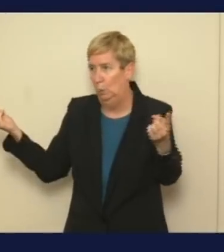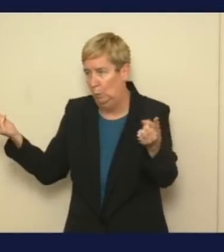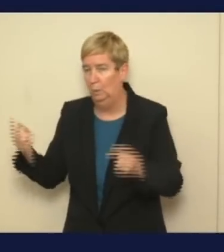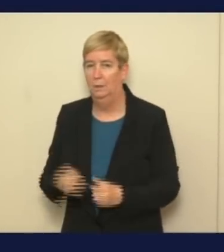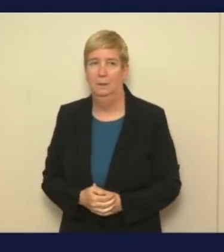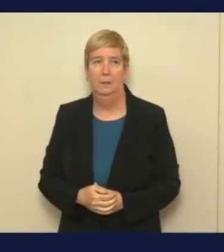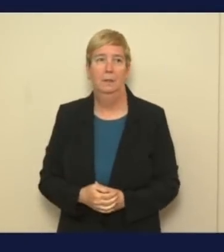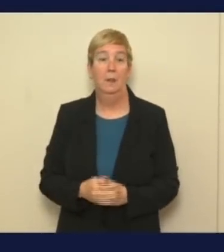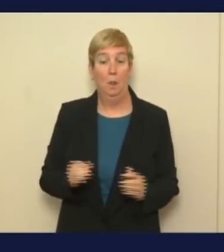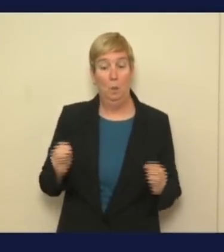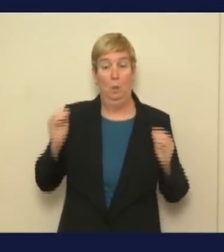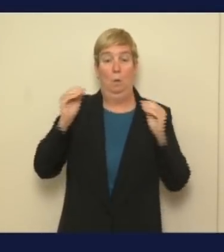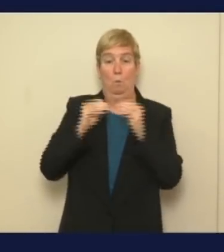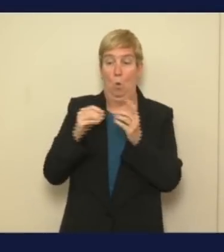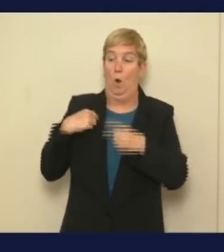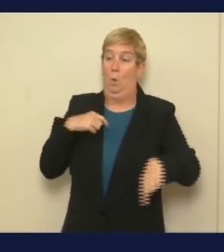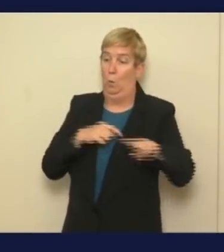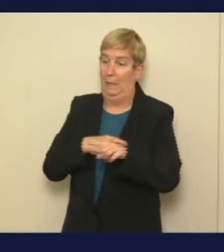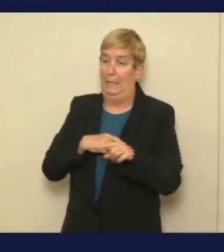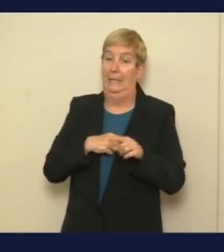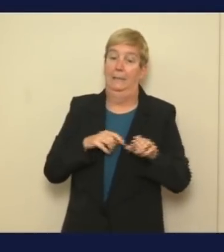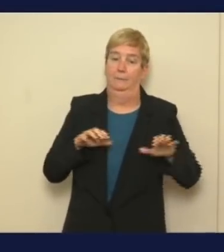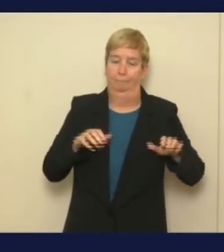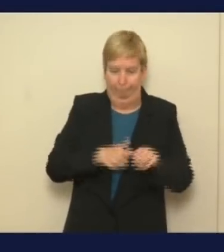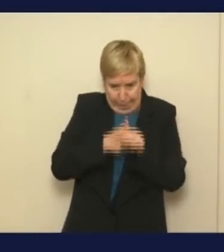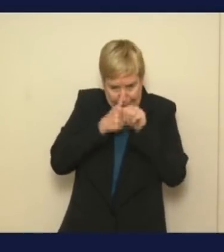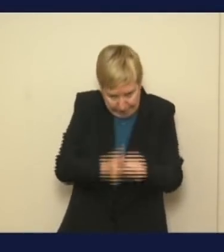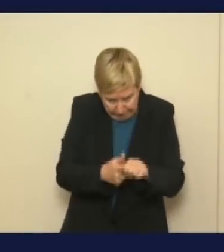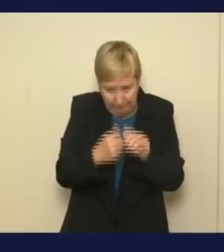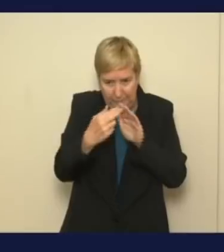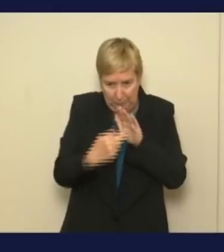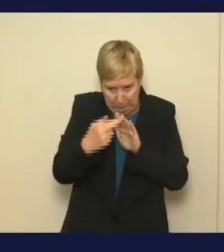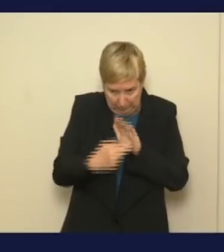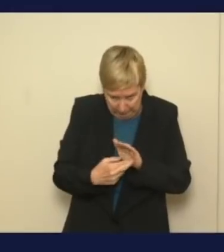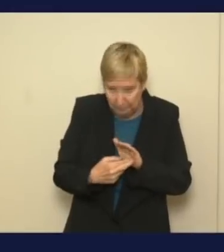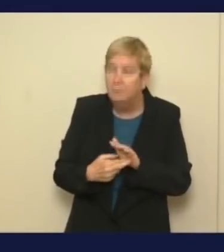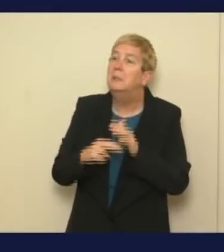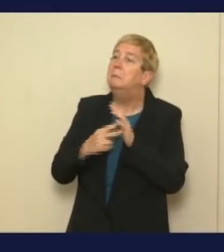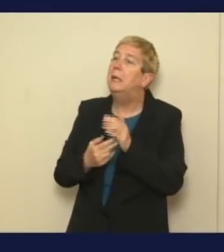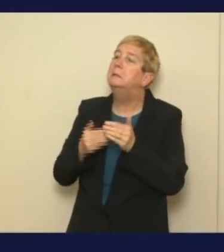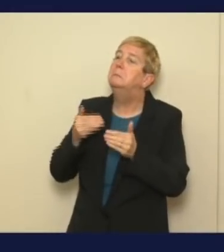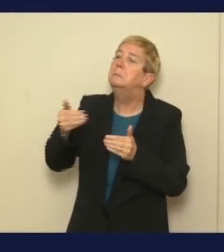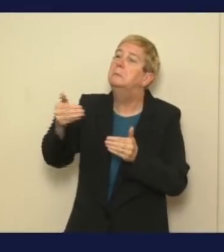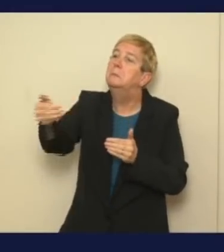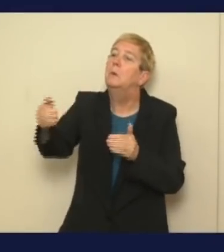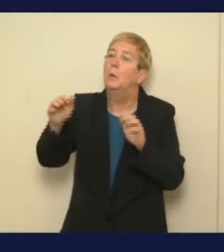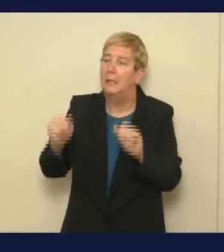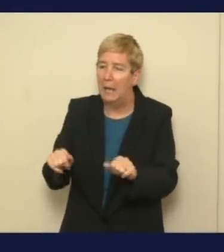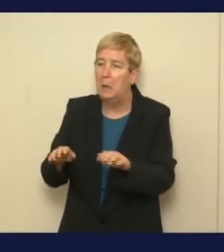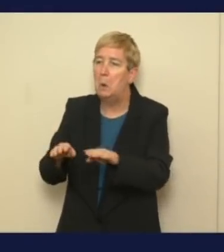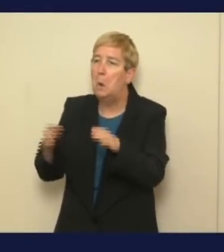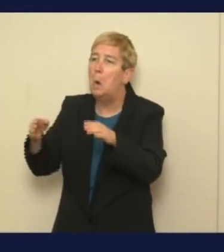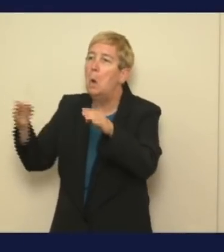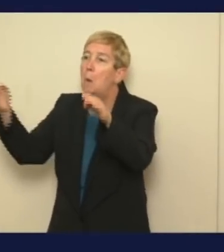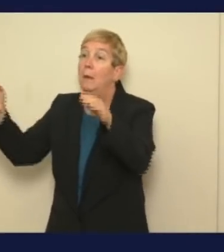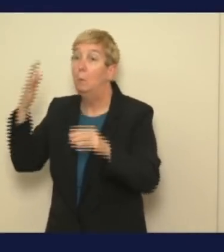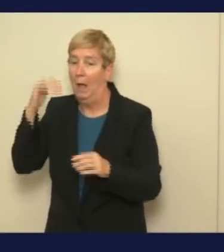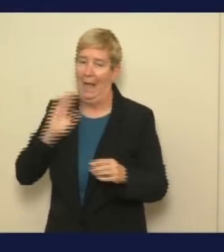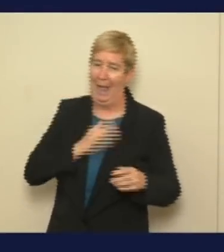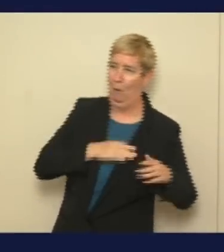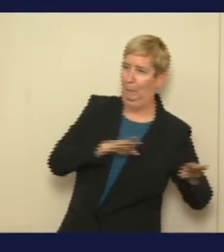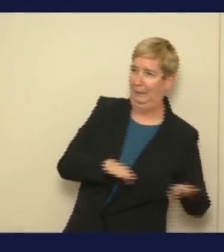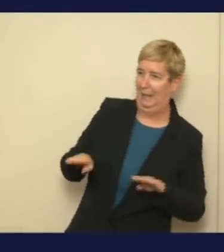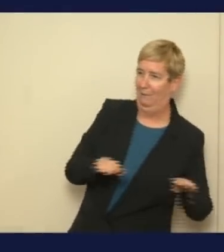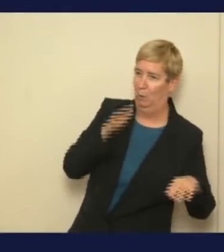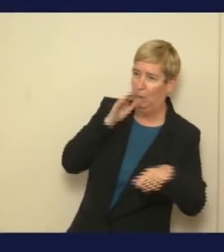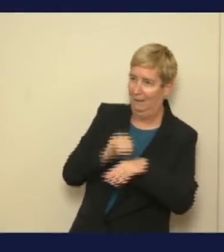we do, the more likely it is in the next weeks of data that we can start to see mitigating effects. Or we can